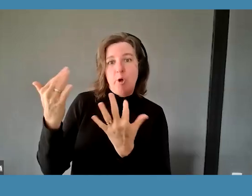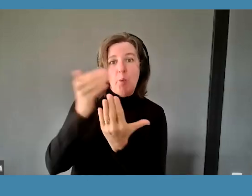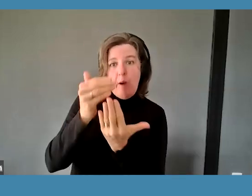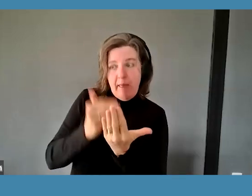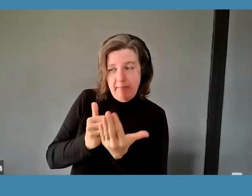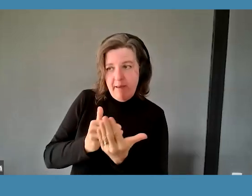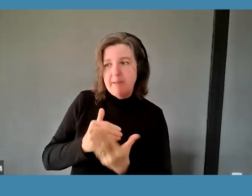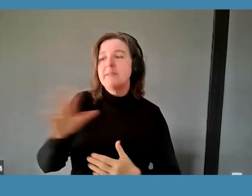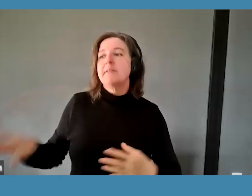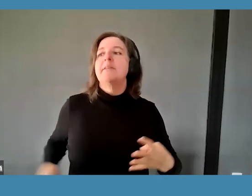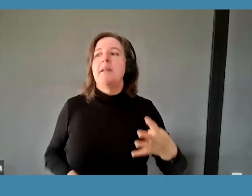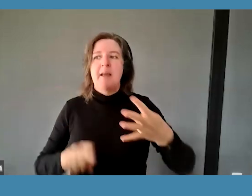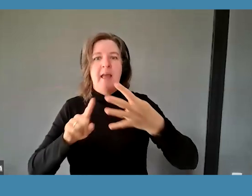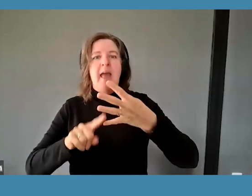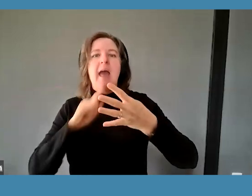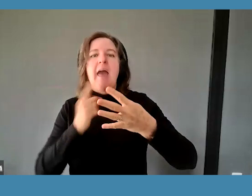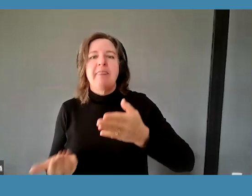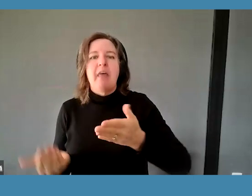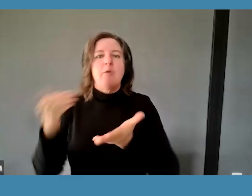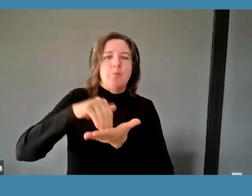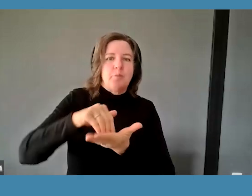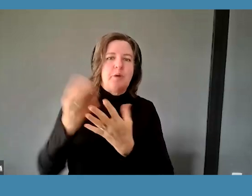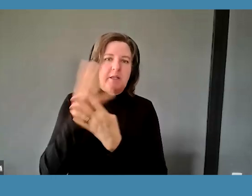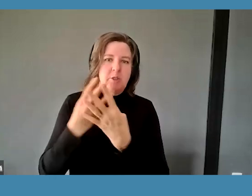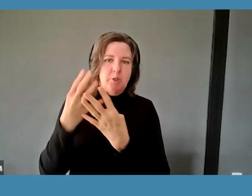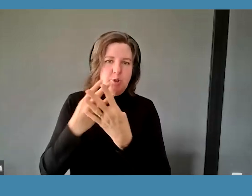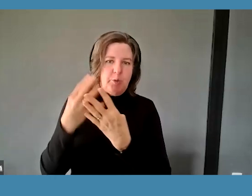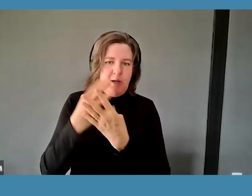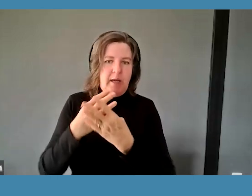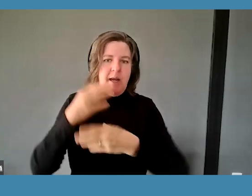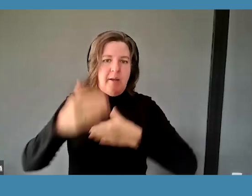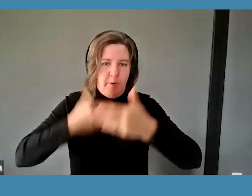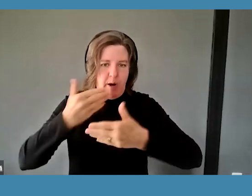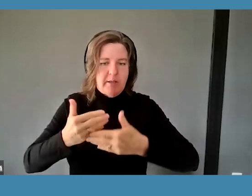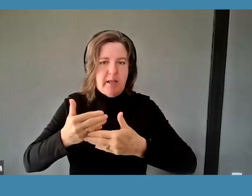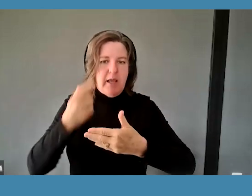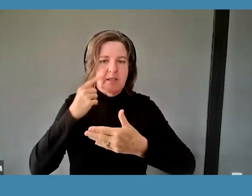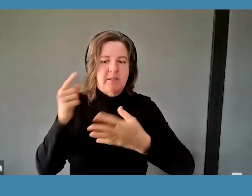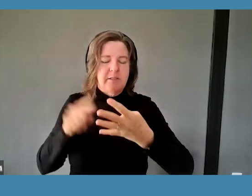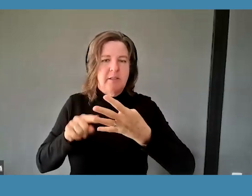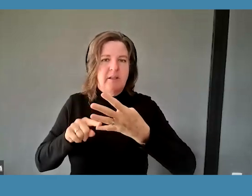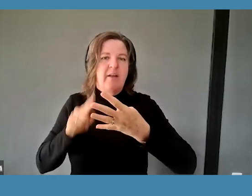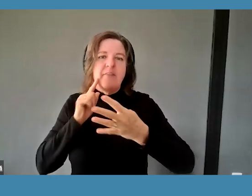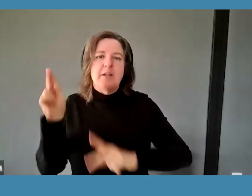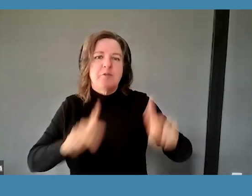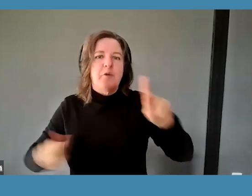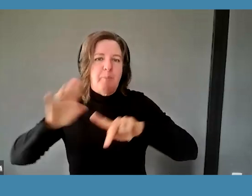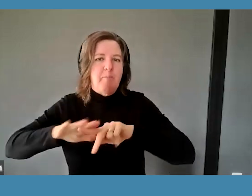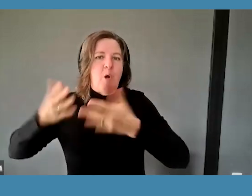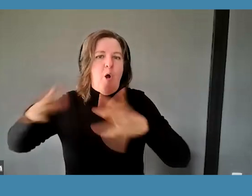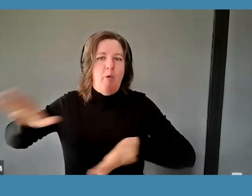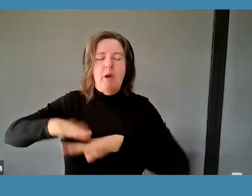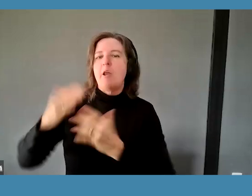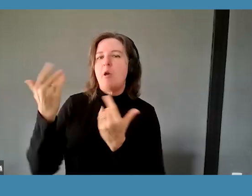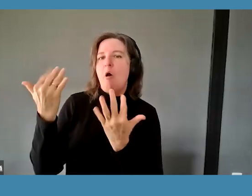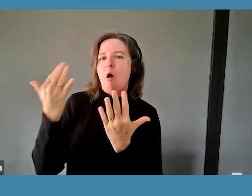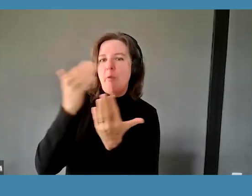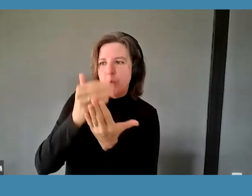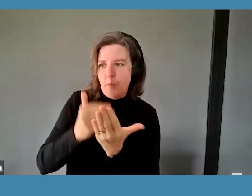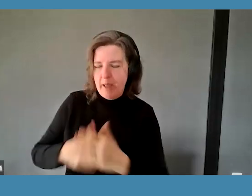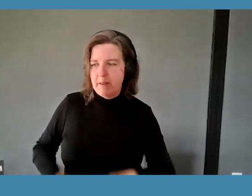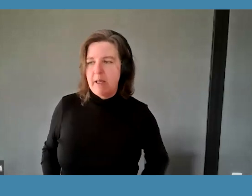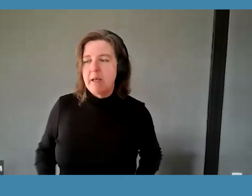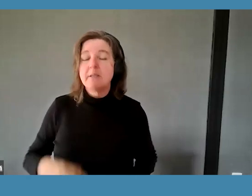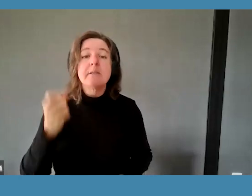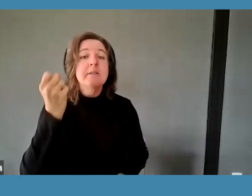and the rescreening process for those who are on the wait list. And just a quick note here that we can't advise on